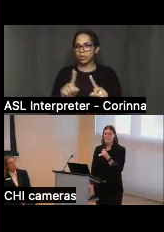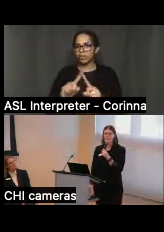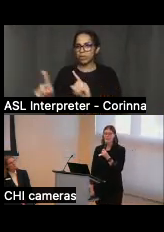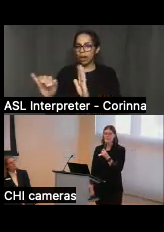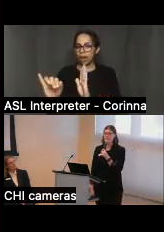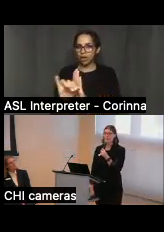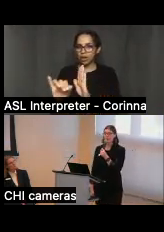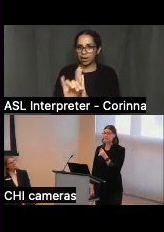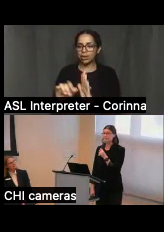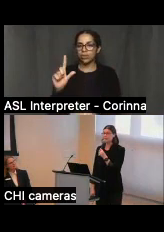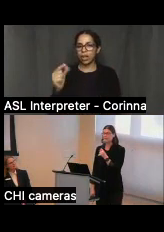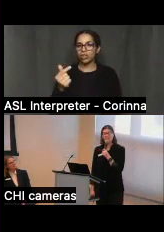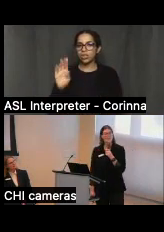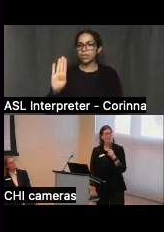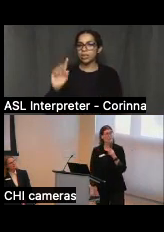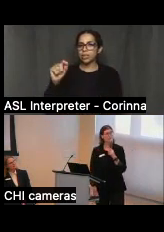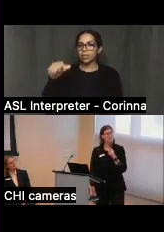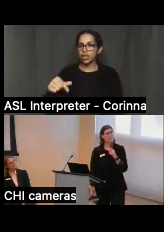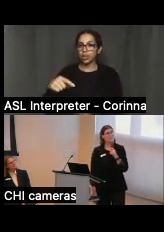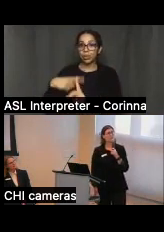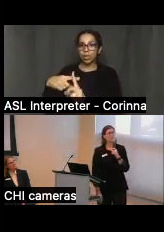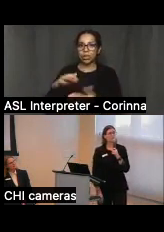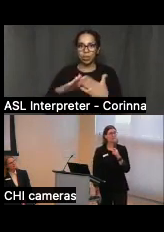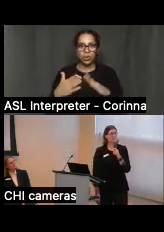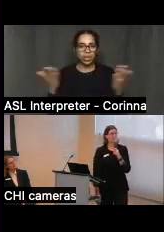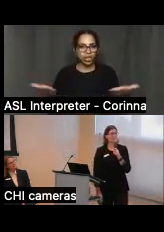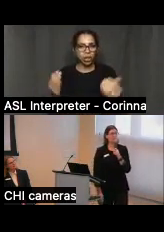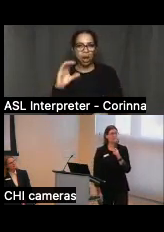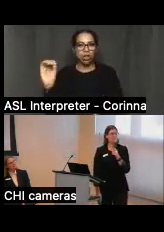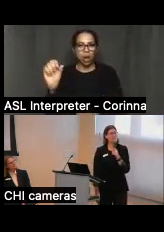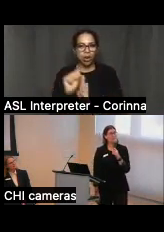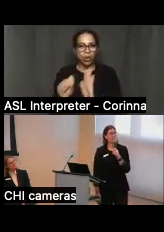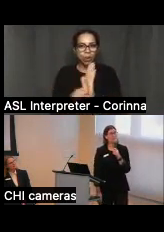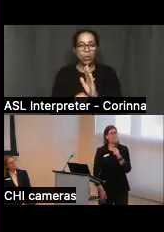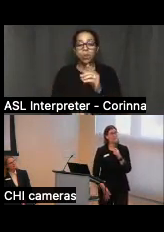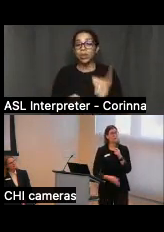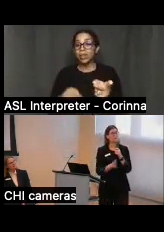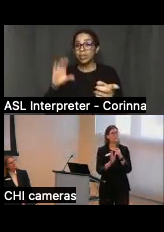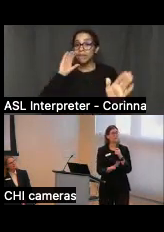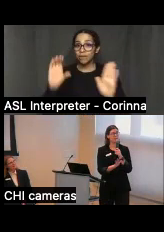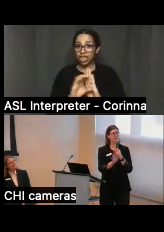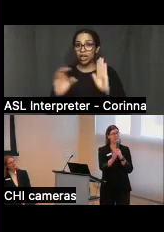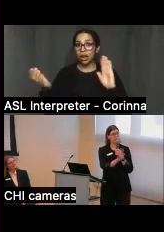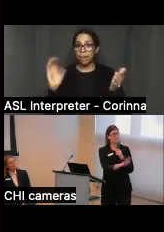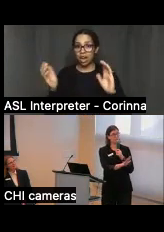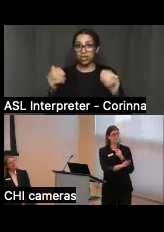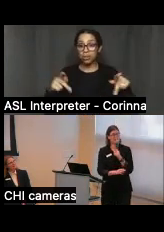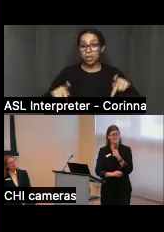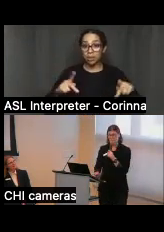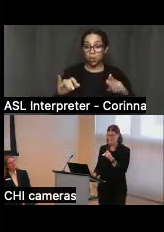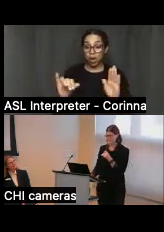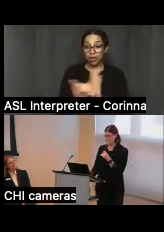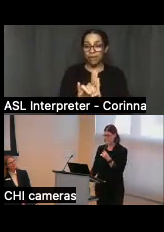the LGBTQ+ community in Colorado. So this figure compares those who identified as straight